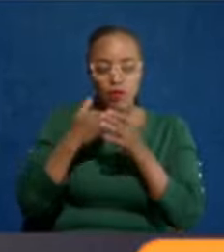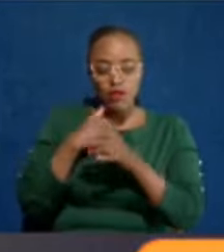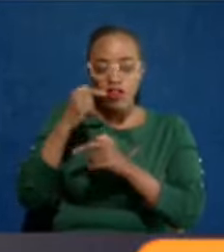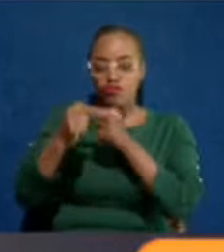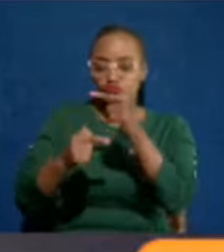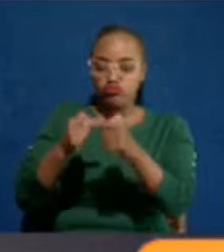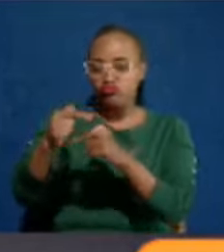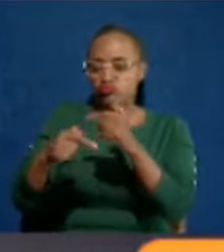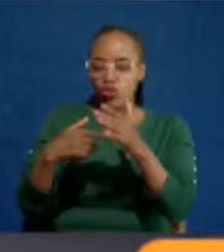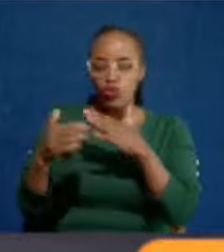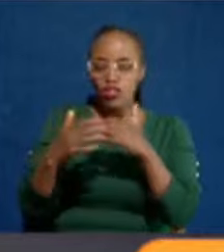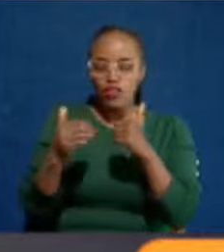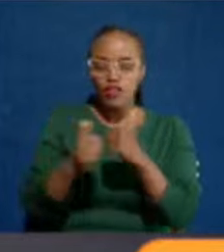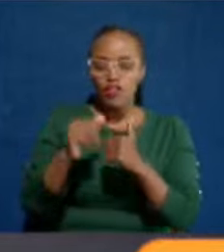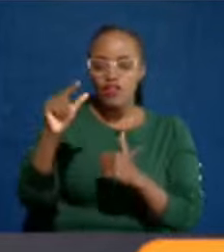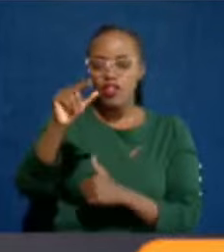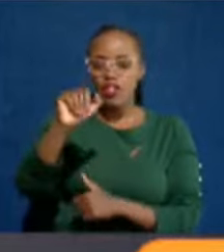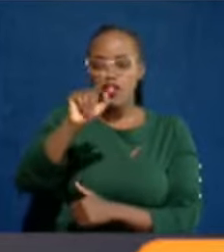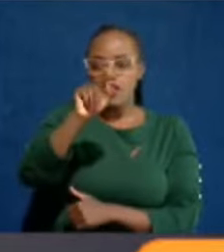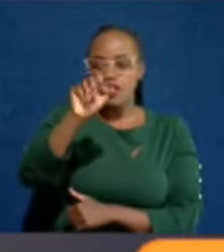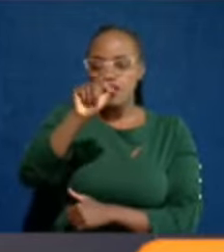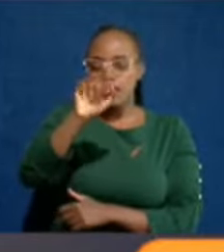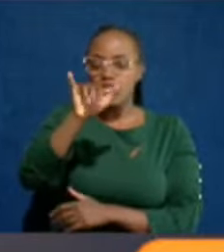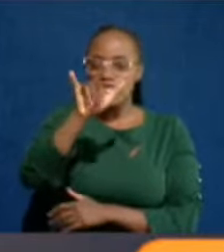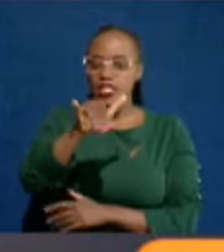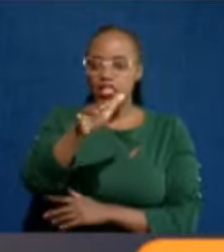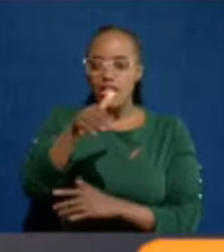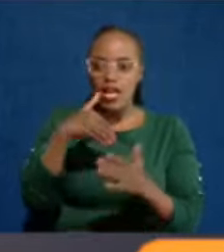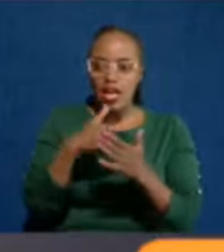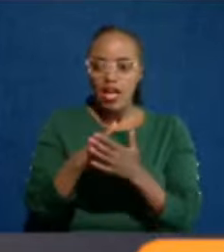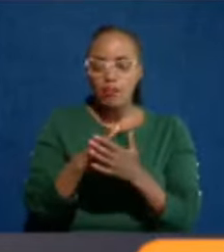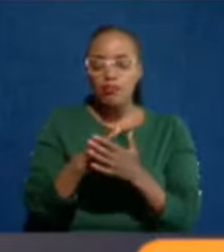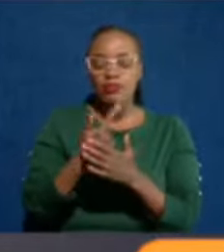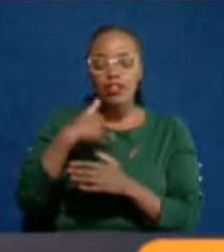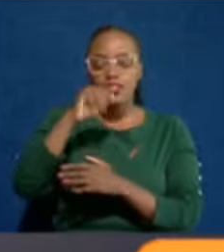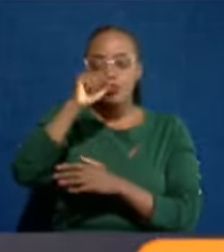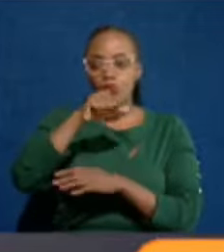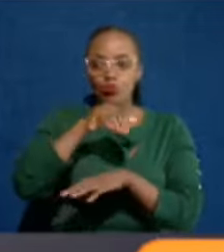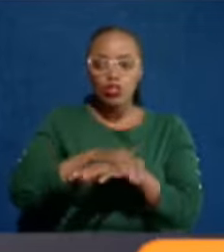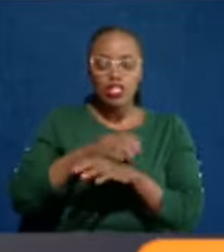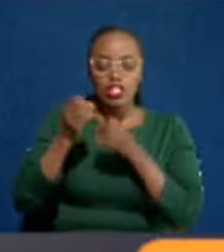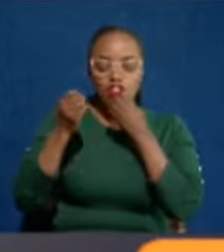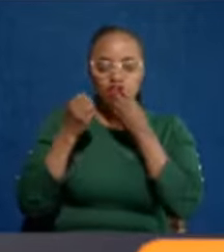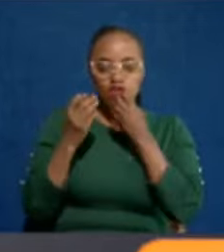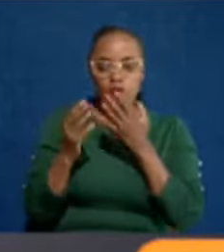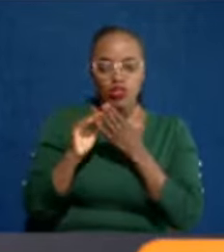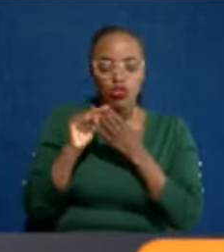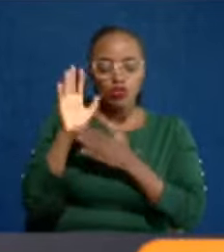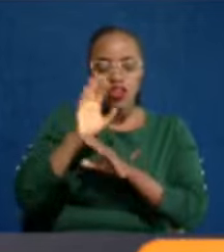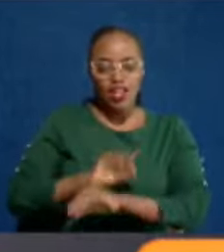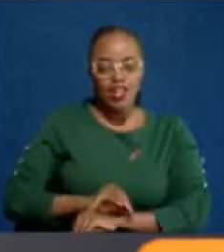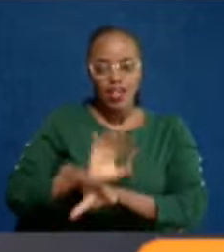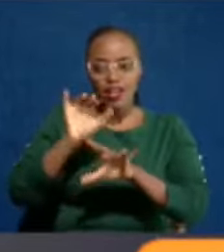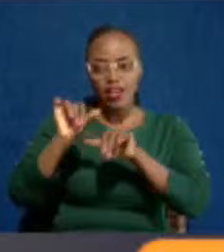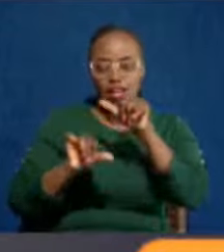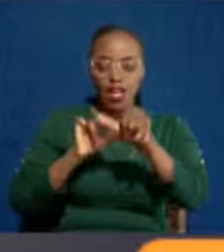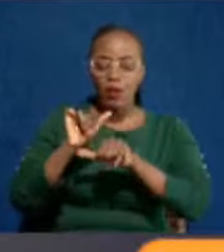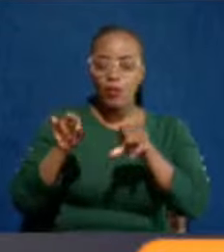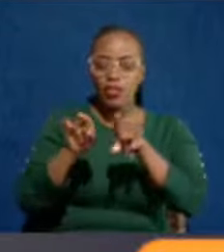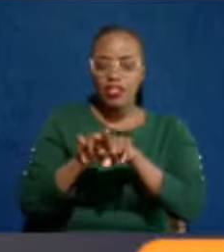goings-on there, and Gatete will continue to stay there until we are able to get some full clarity on the matter,